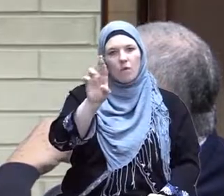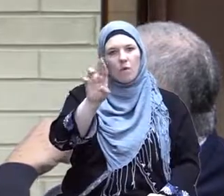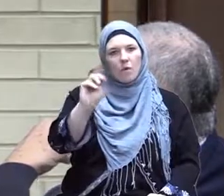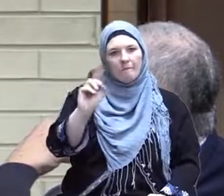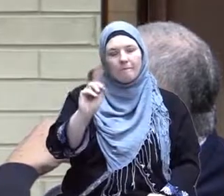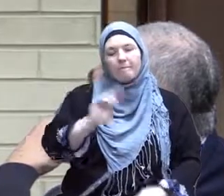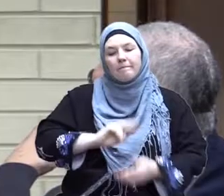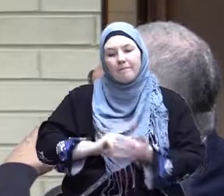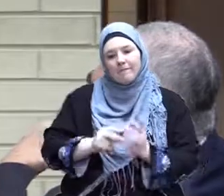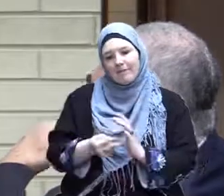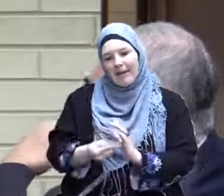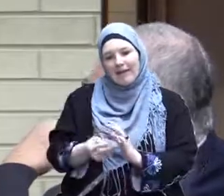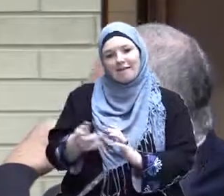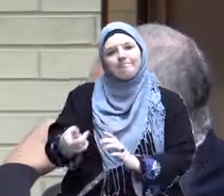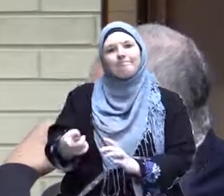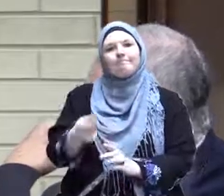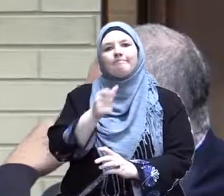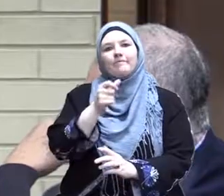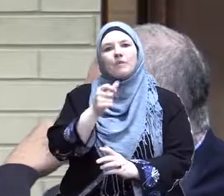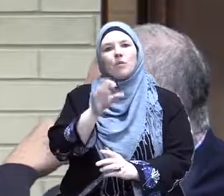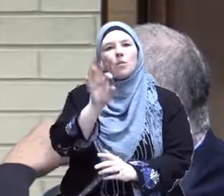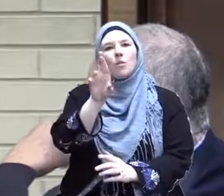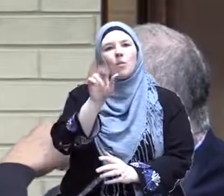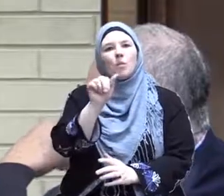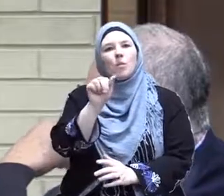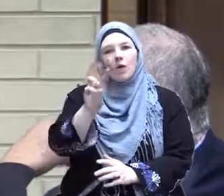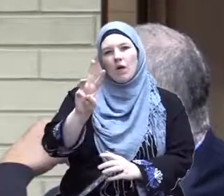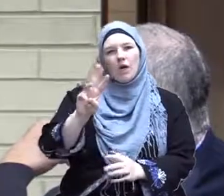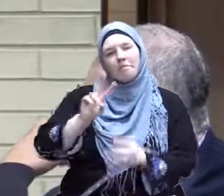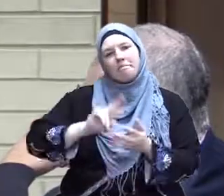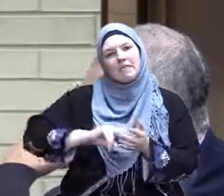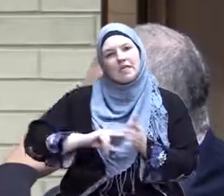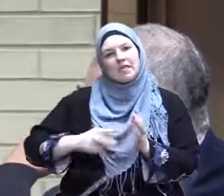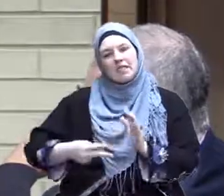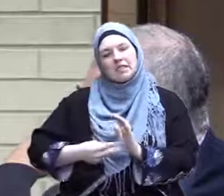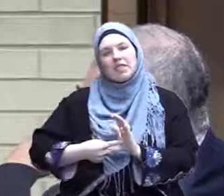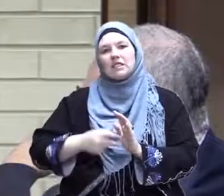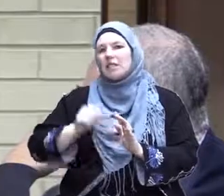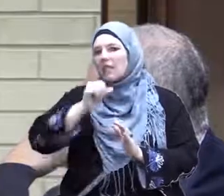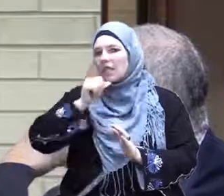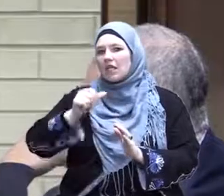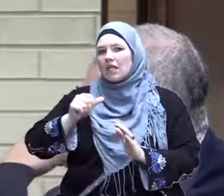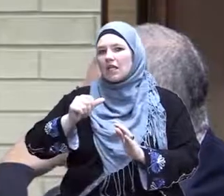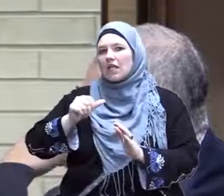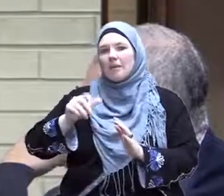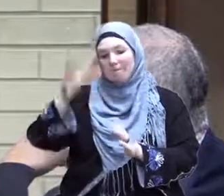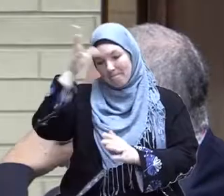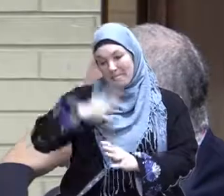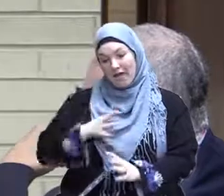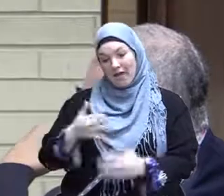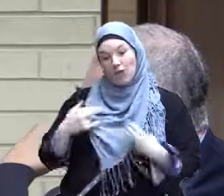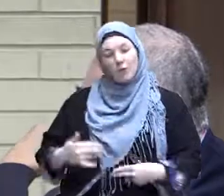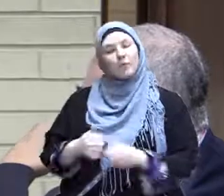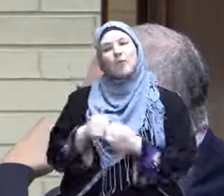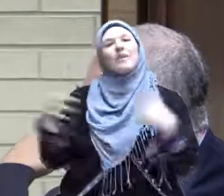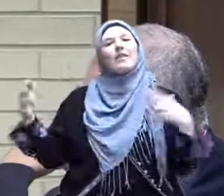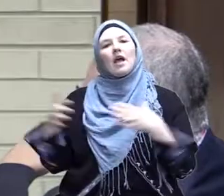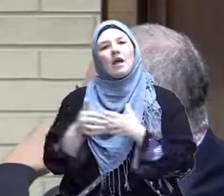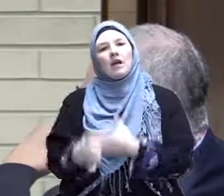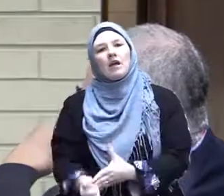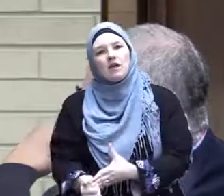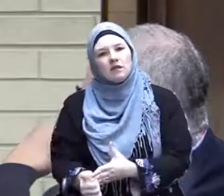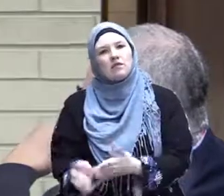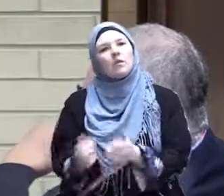crude form. What does it mean? It means man without guidance, man without